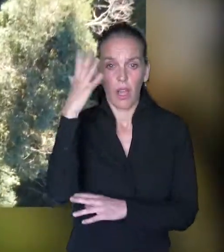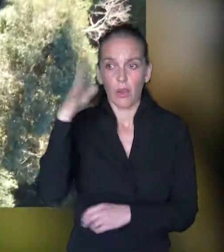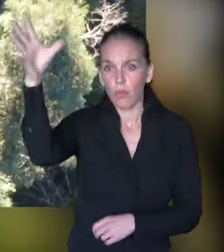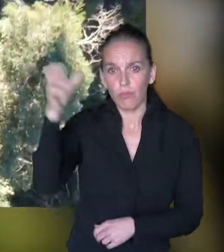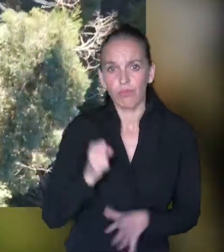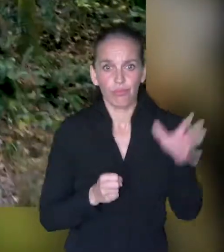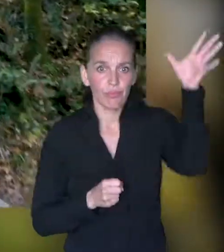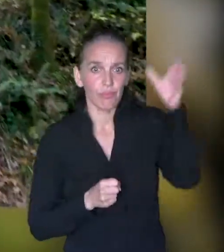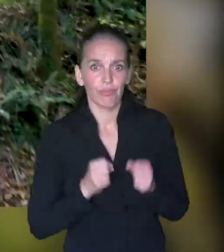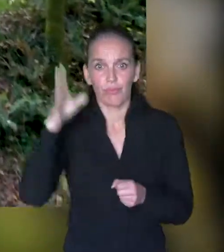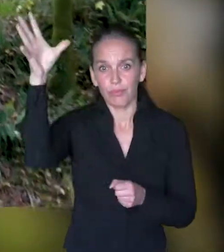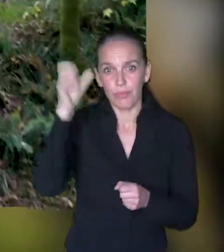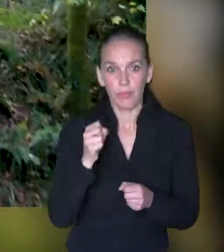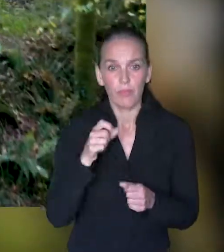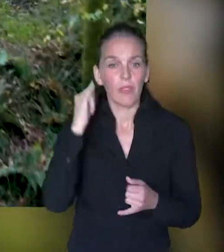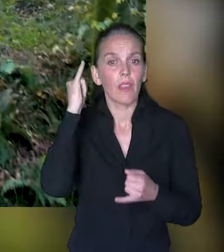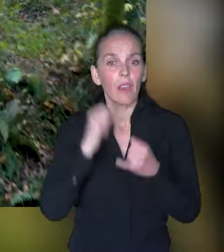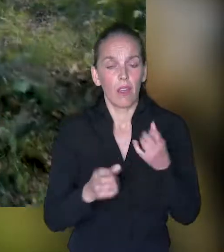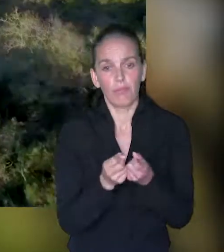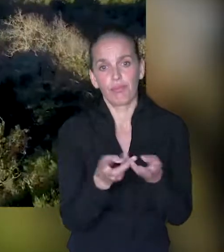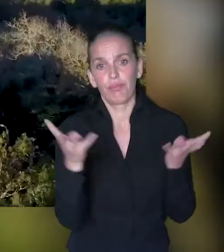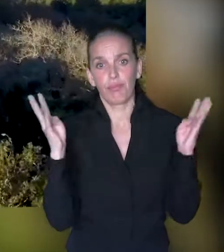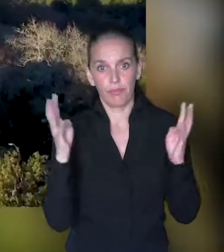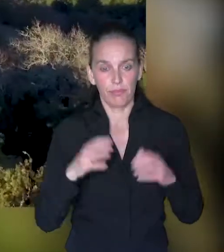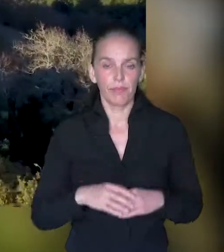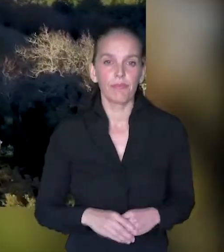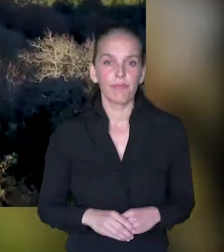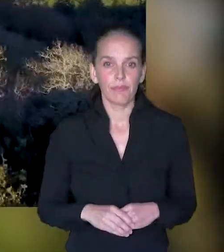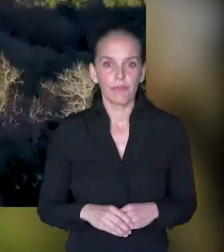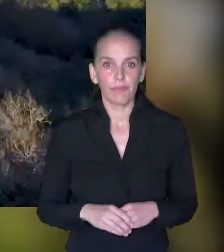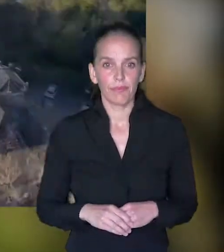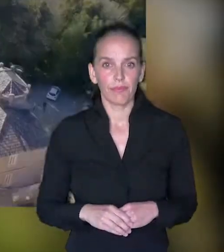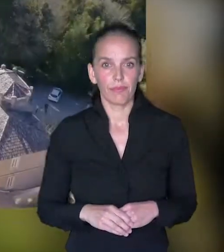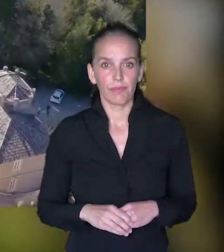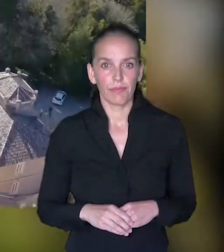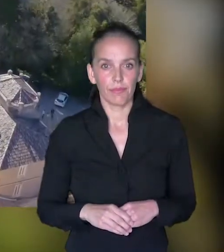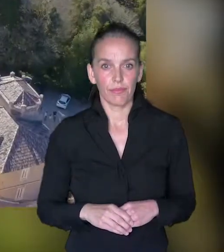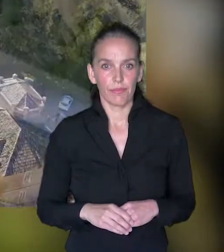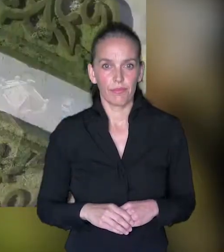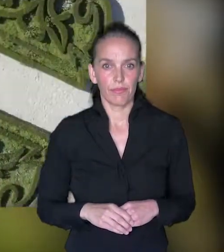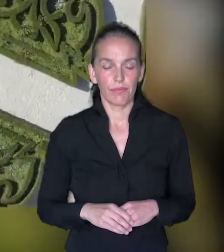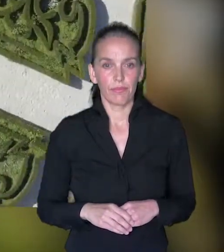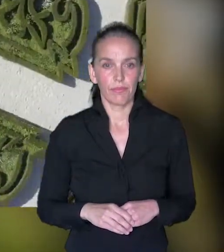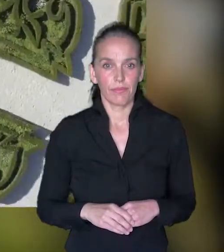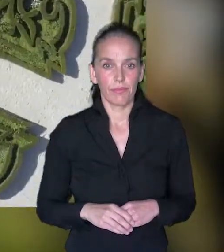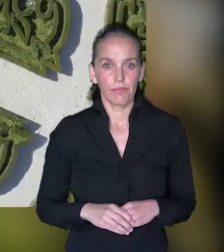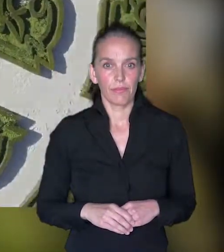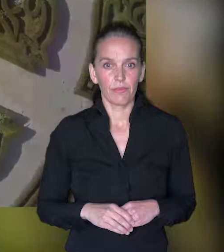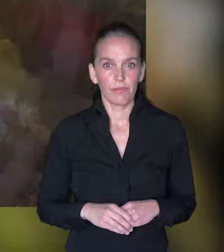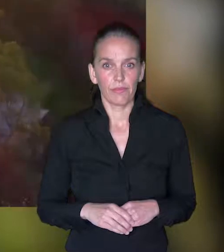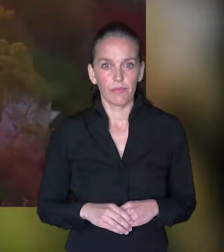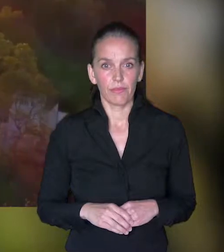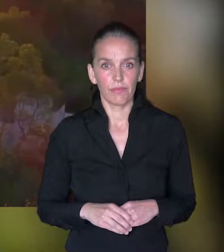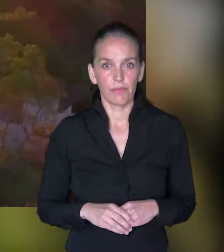species brought by sea voyagers, areas containing prehistoric ferns, or rare trees of extraordinary presence.